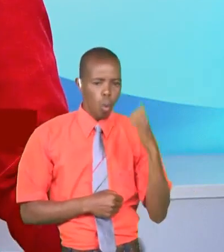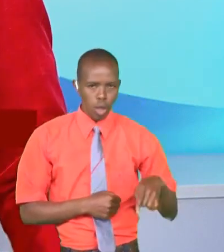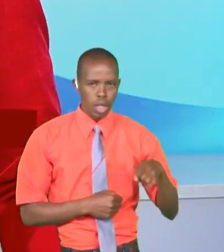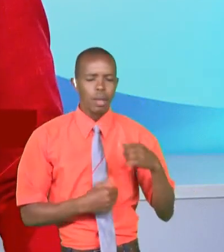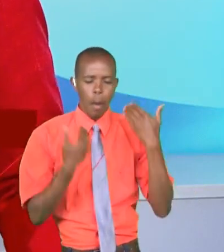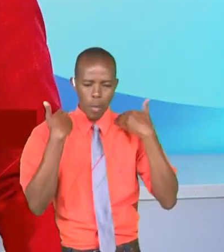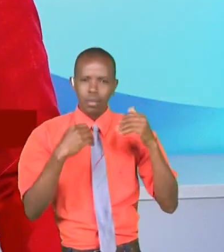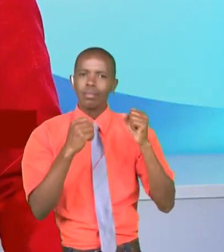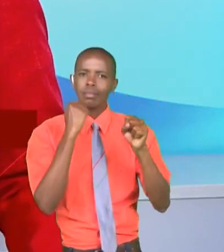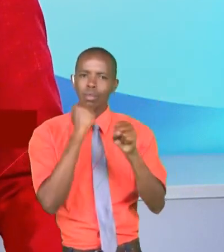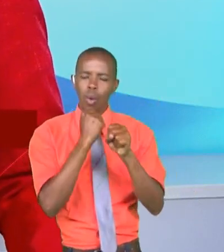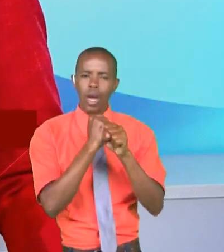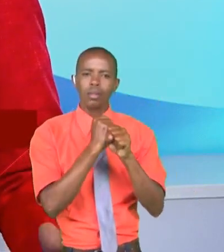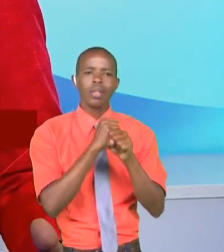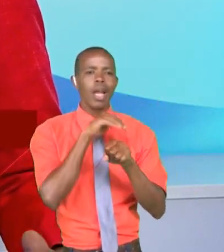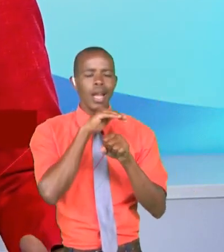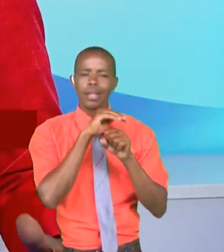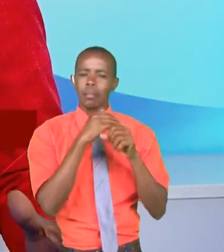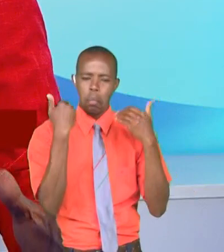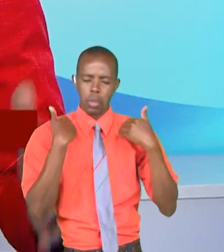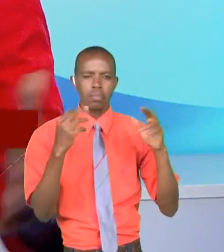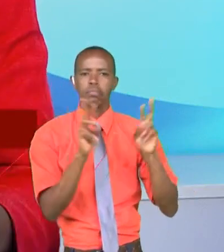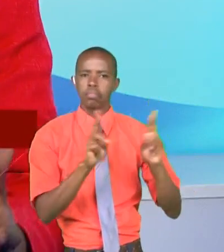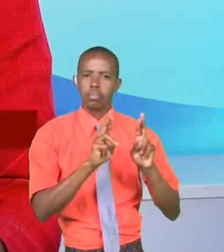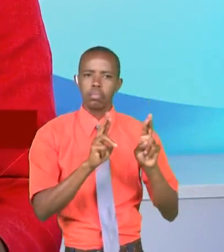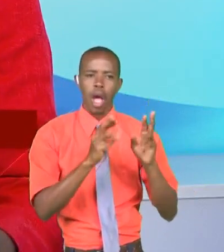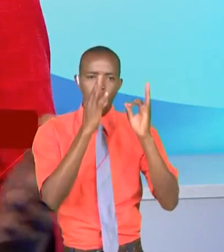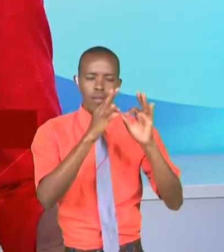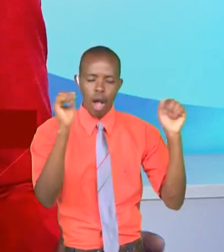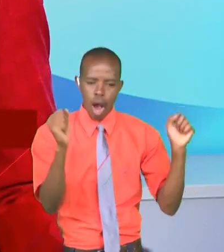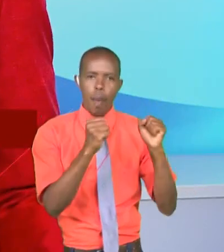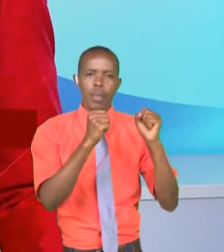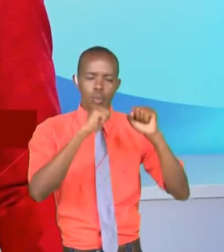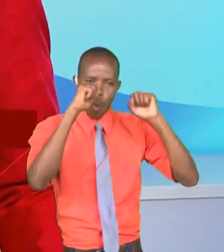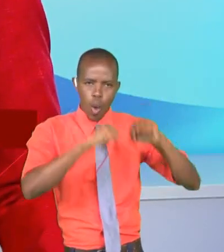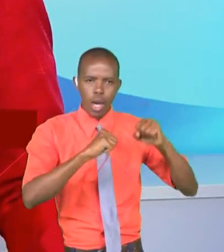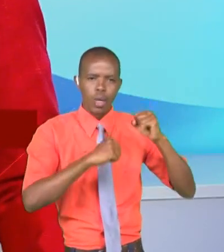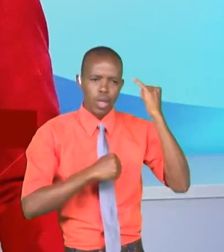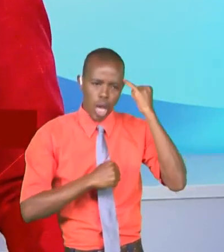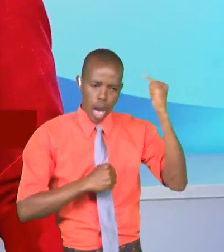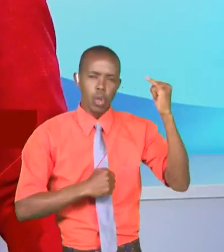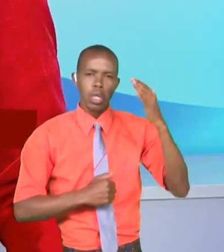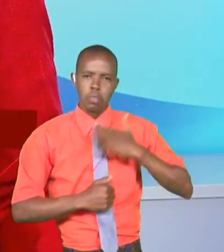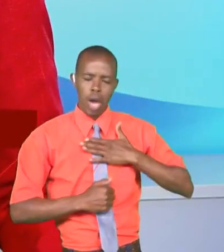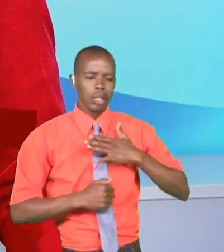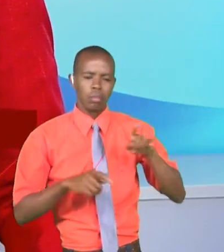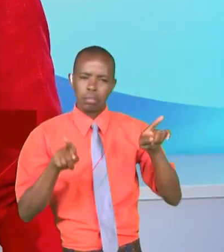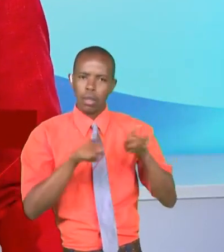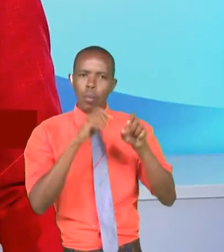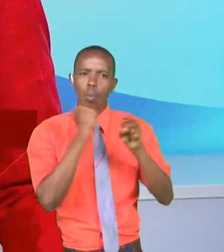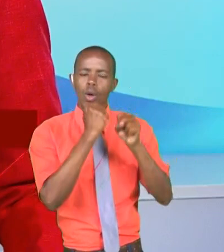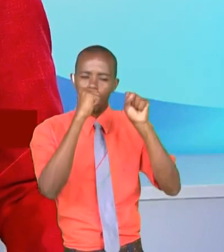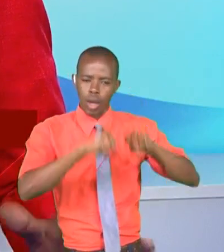work with Tinga, because if he agrees with our kind of ideology, I'm ready to work with him.